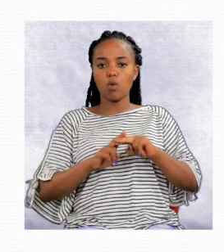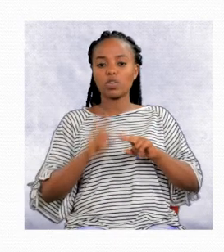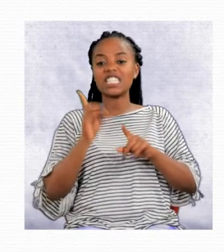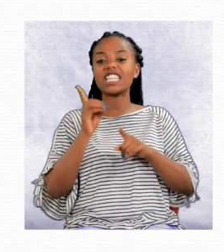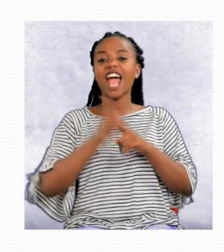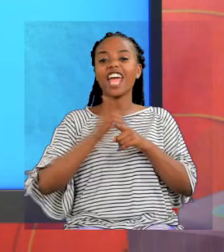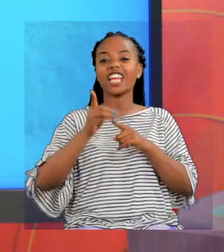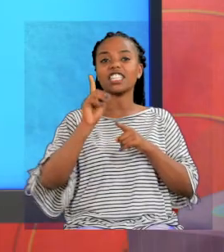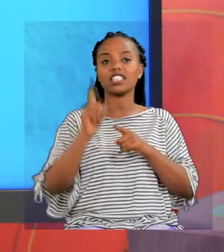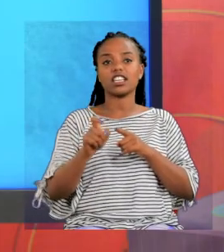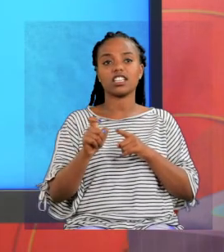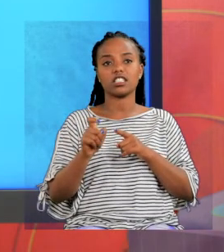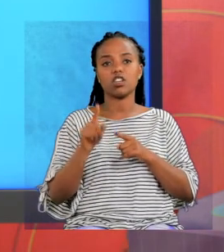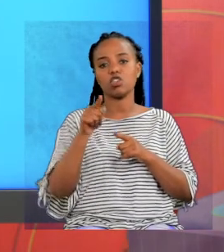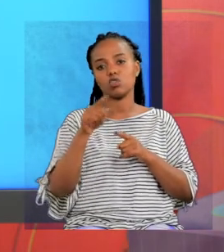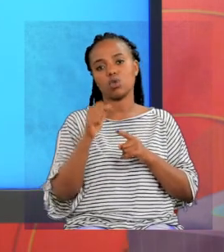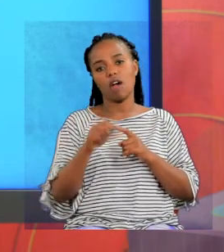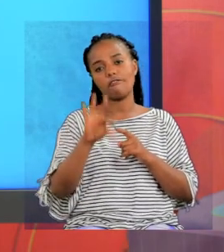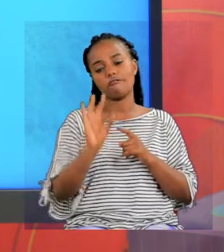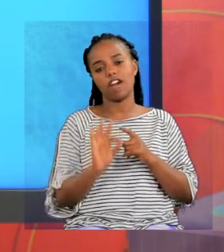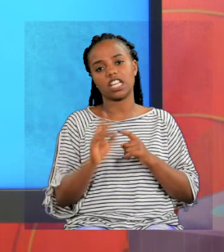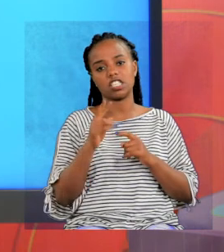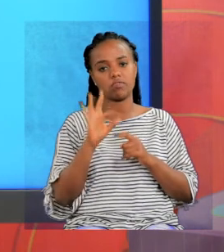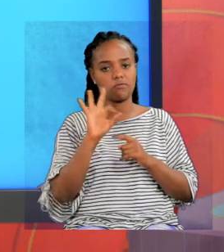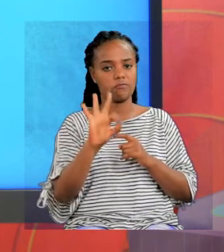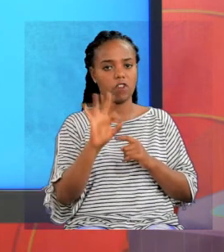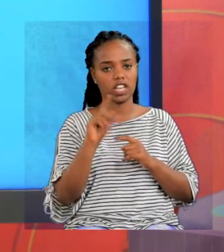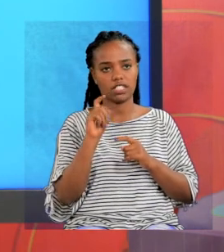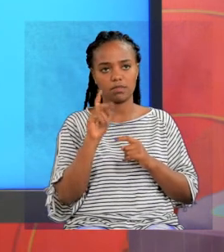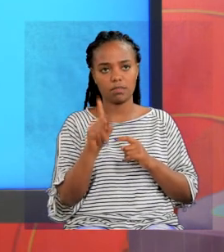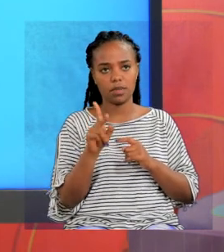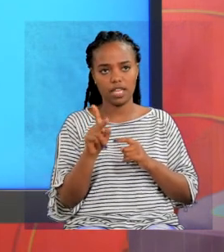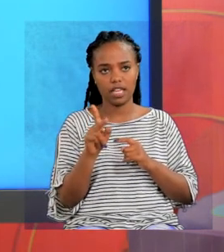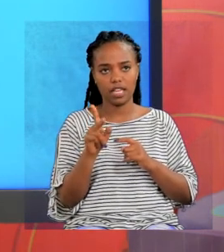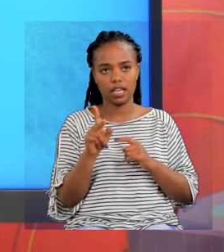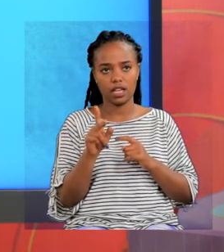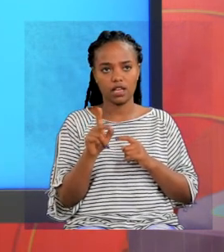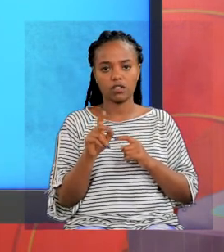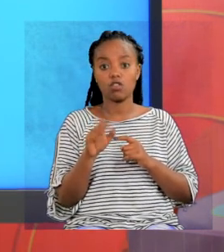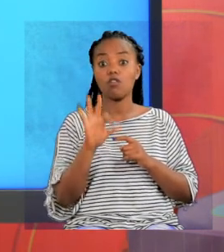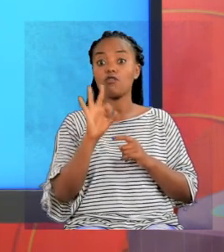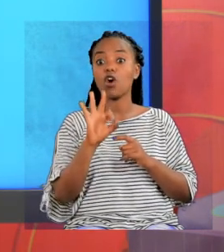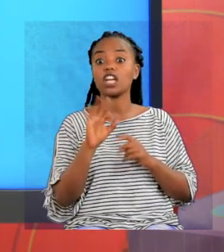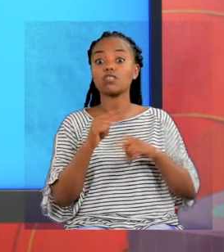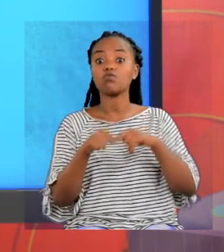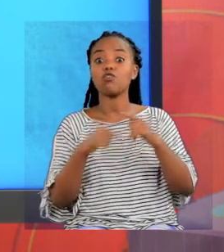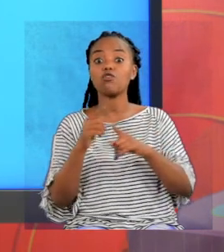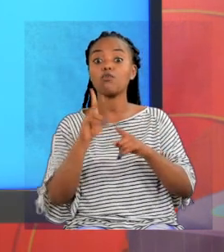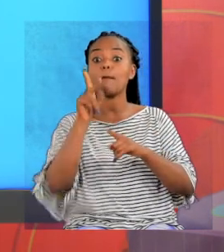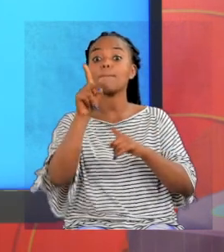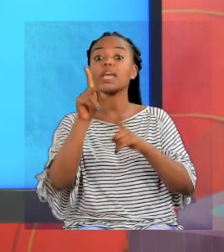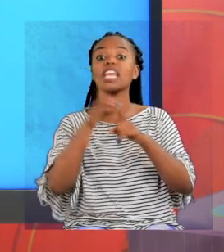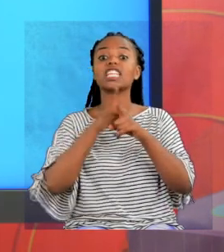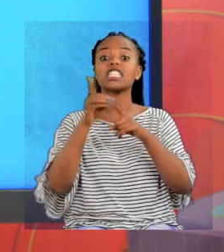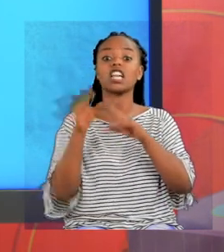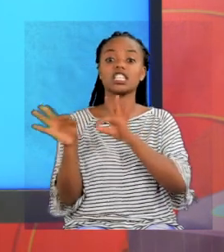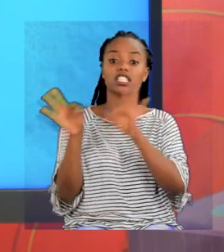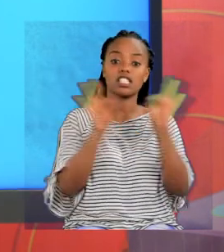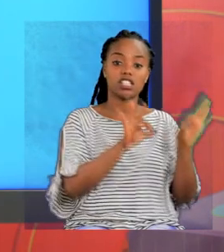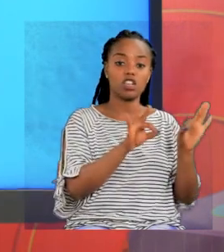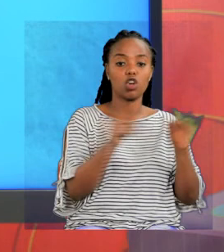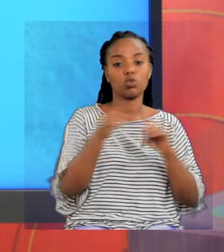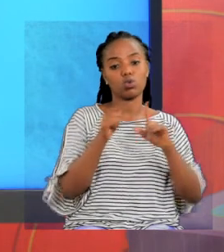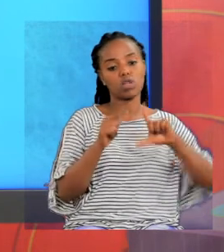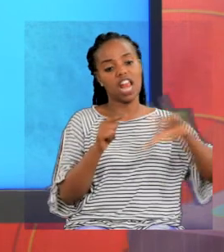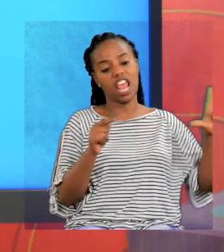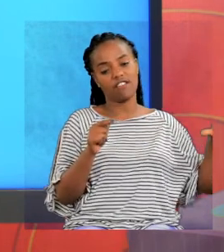here. You can find the focus, this point. The focus moves p distance, so p distance to the